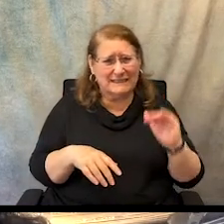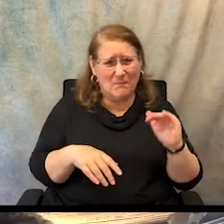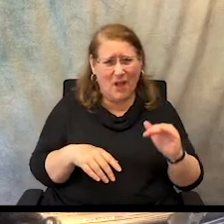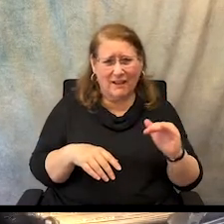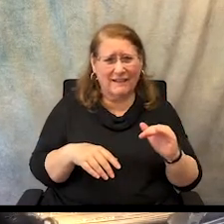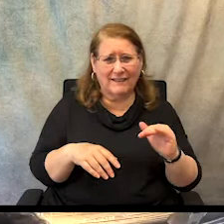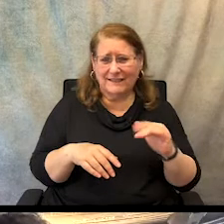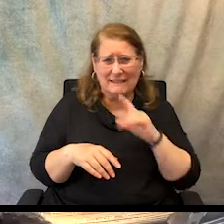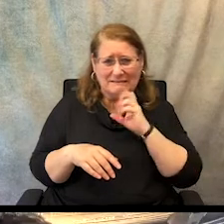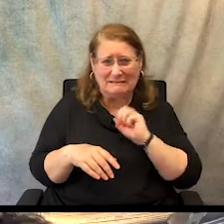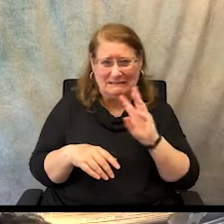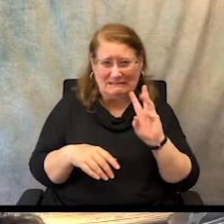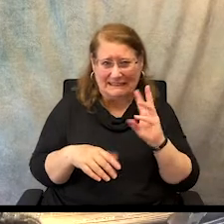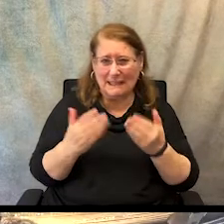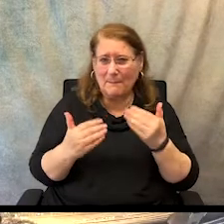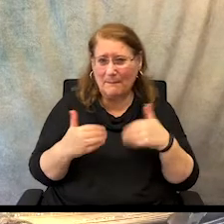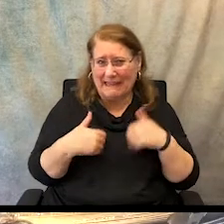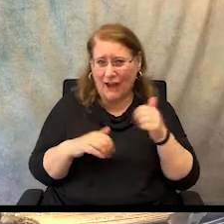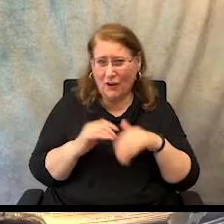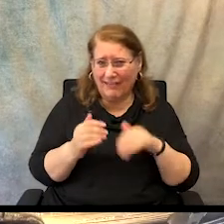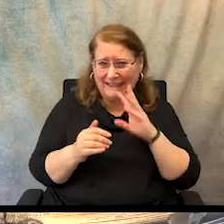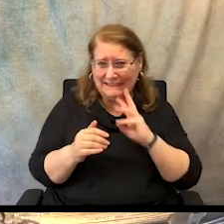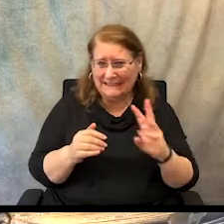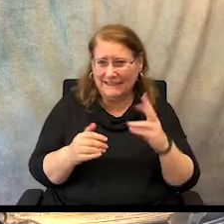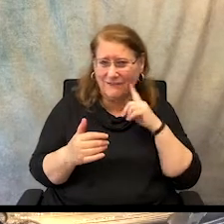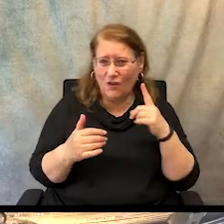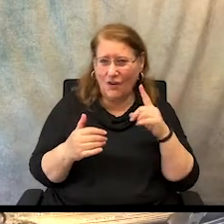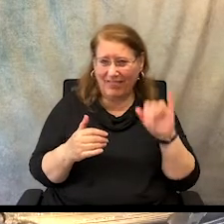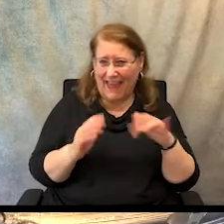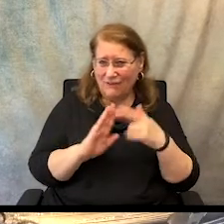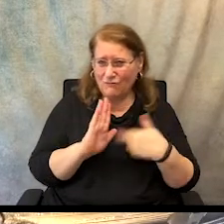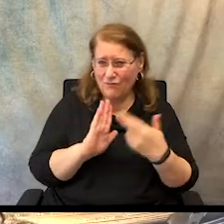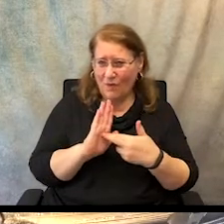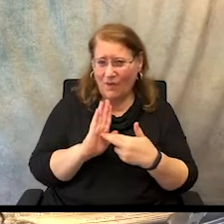child, six years, maybe less than 6 years, to play this role,